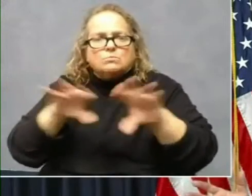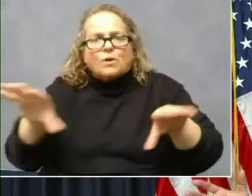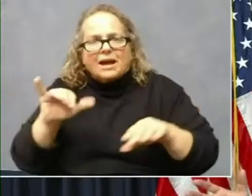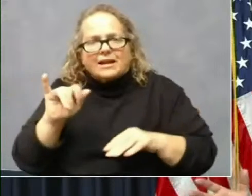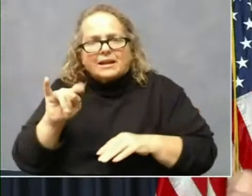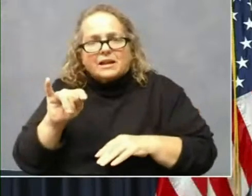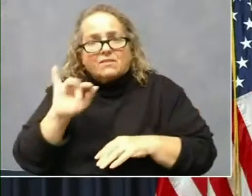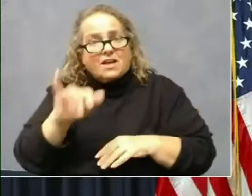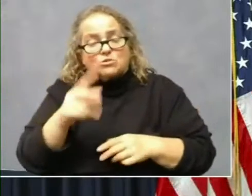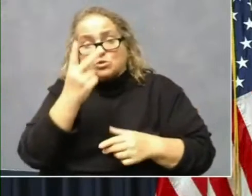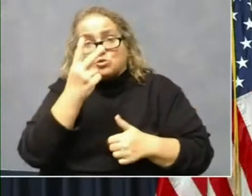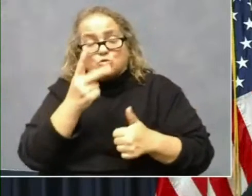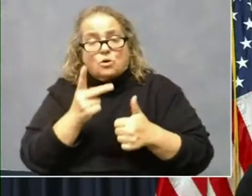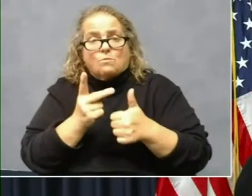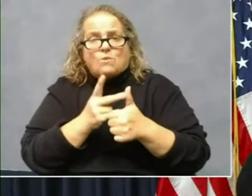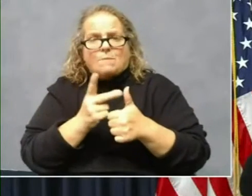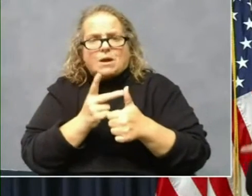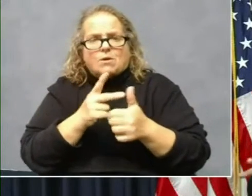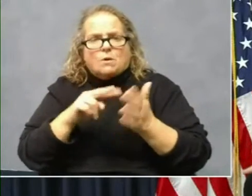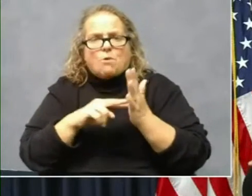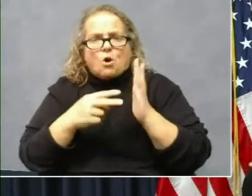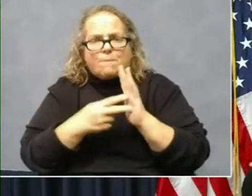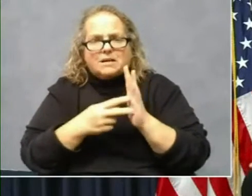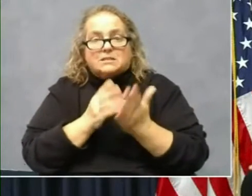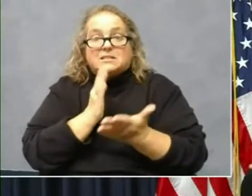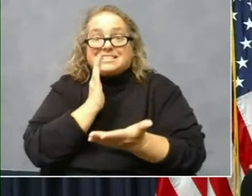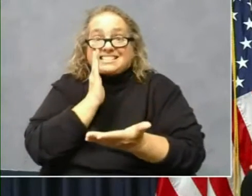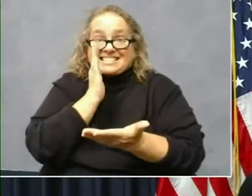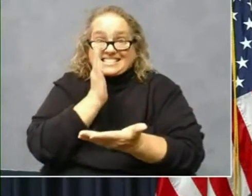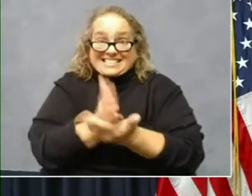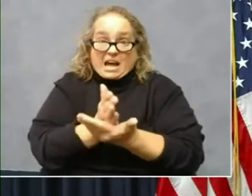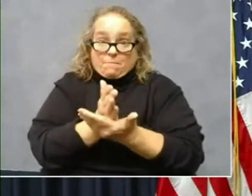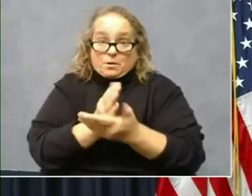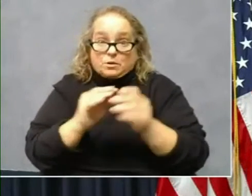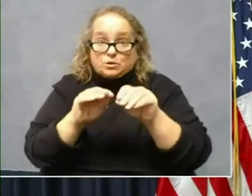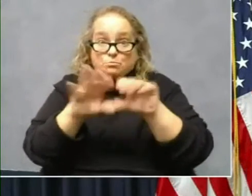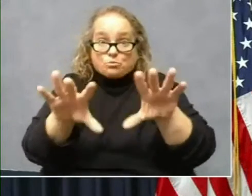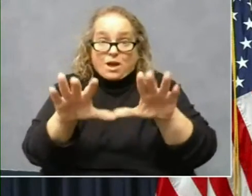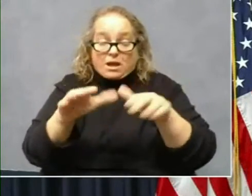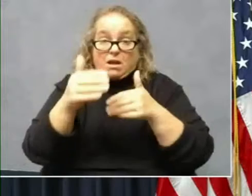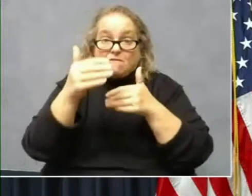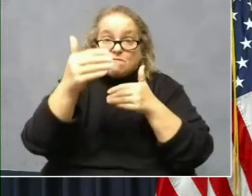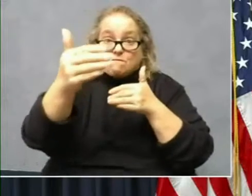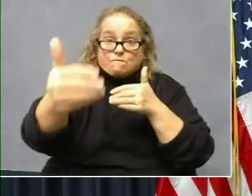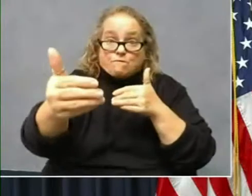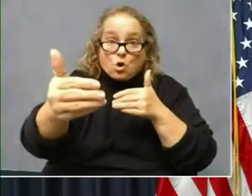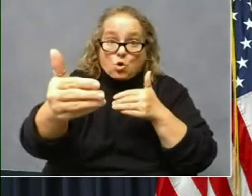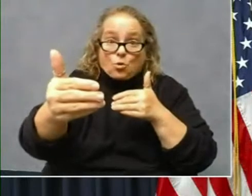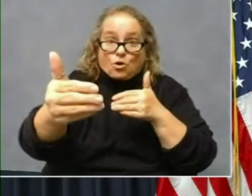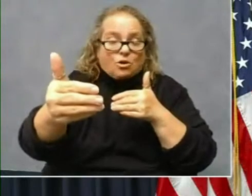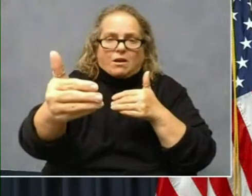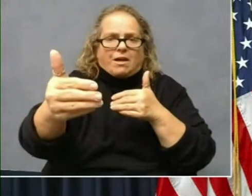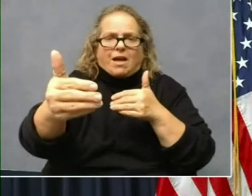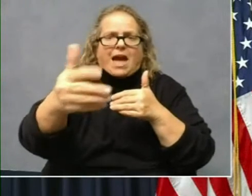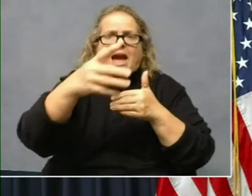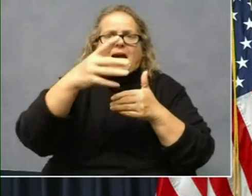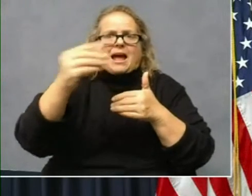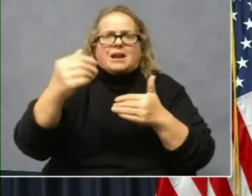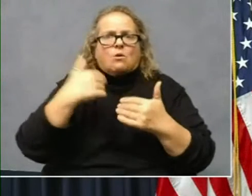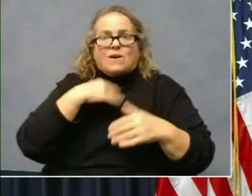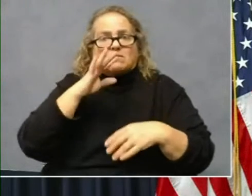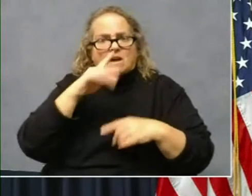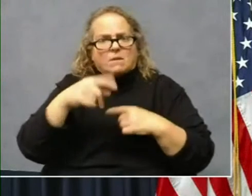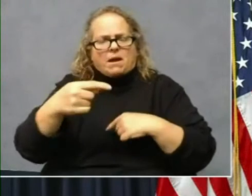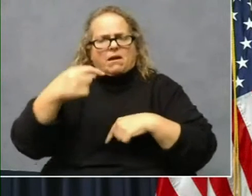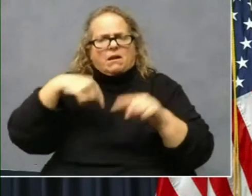primary purposes of stopping the spread going forward. And what we're talking about is going backwards and getting data. We are in